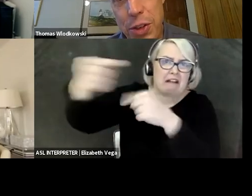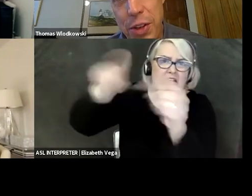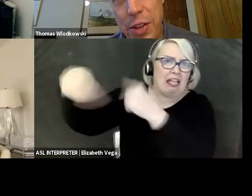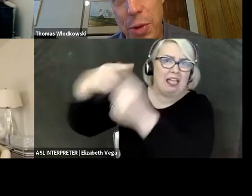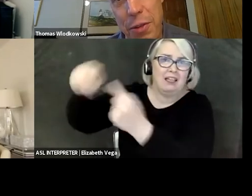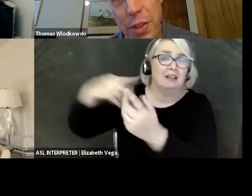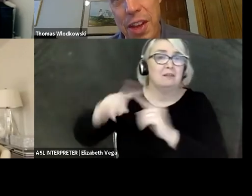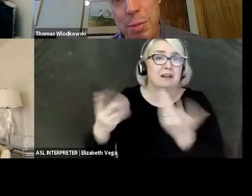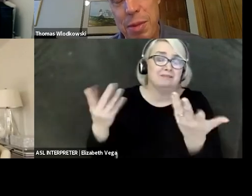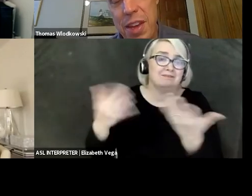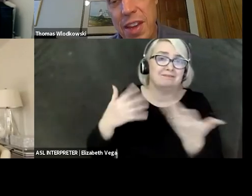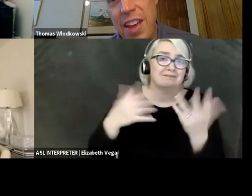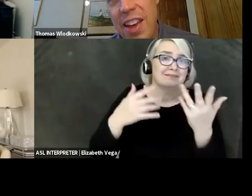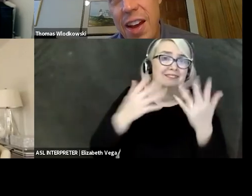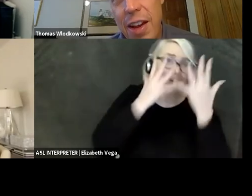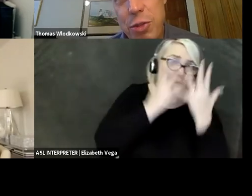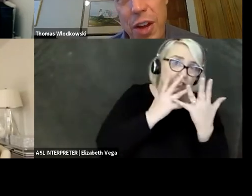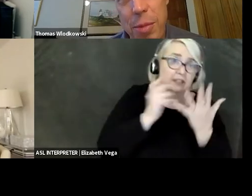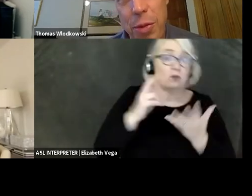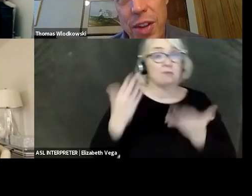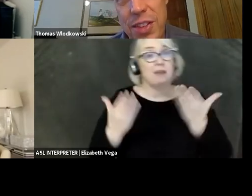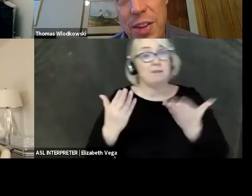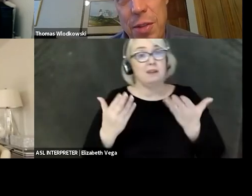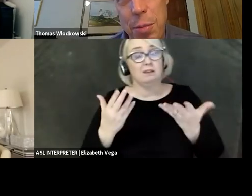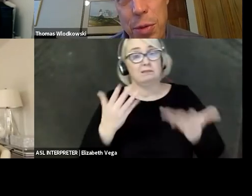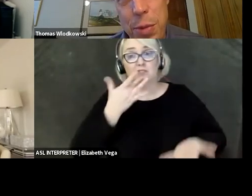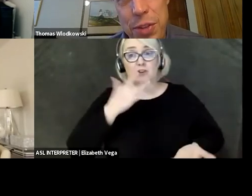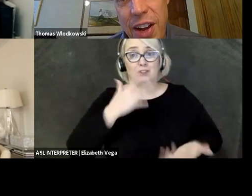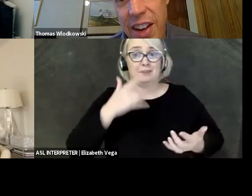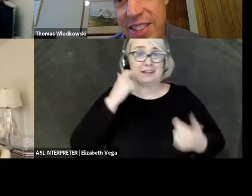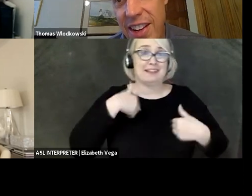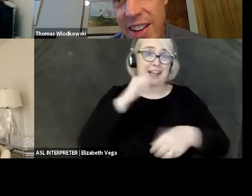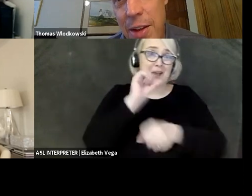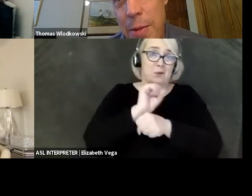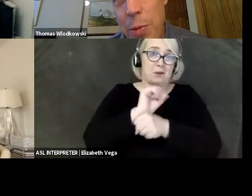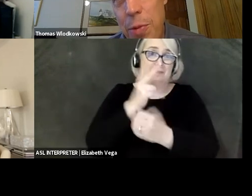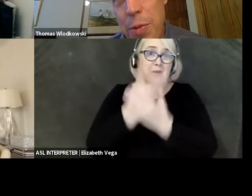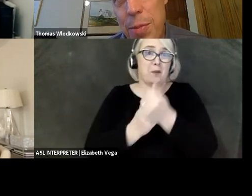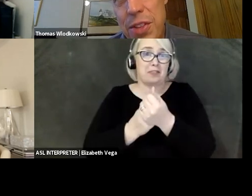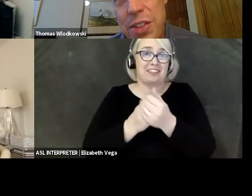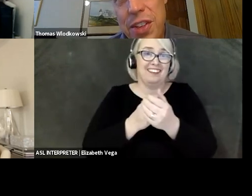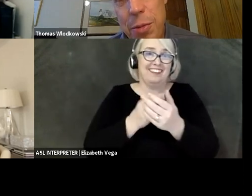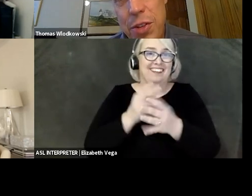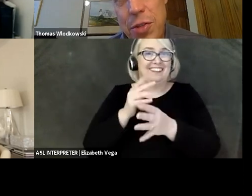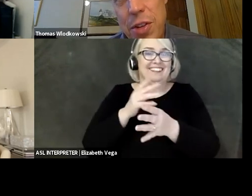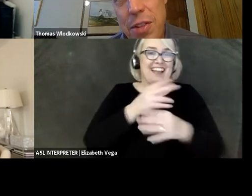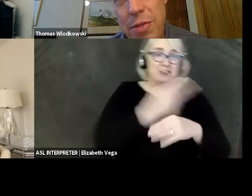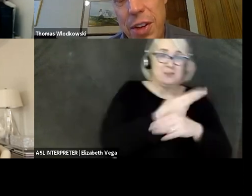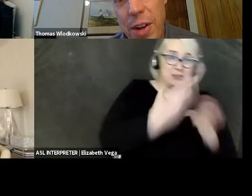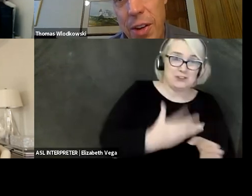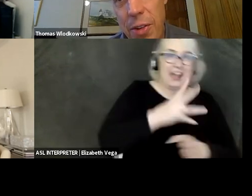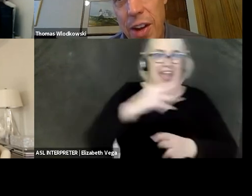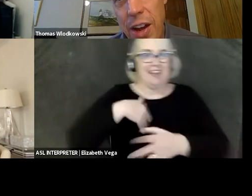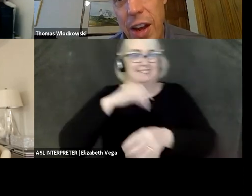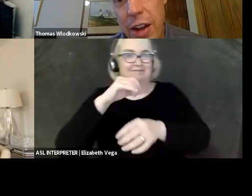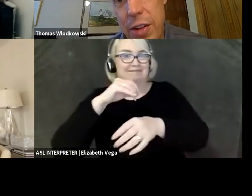or fortunately, whatever the case might be, I straddle both sides. And from the business side, we do need to